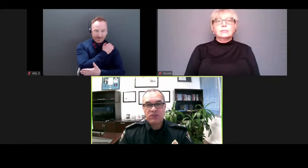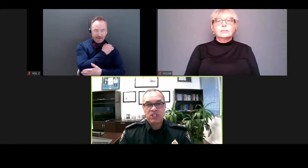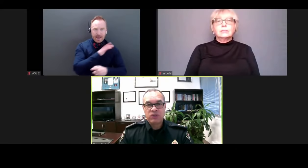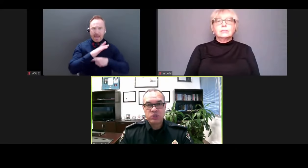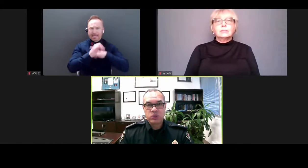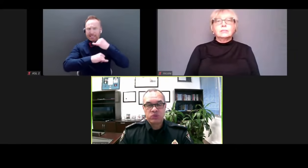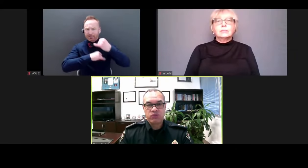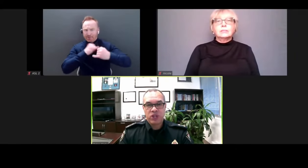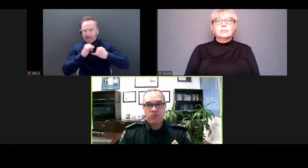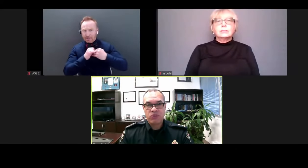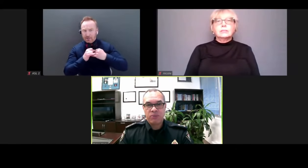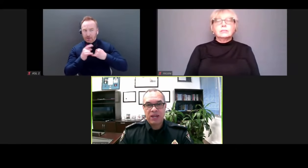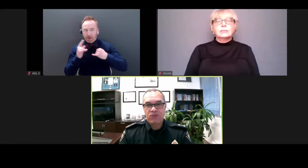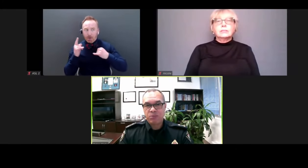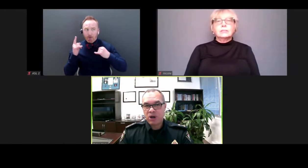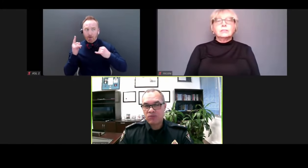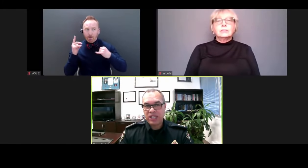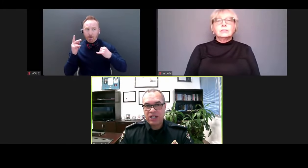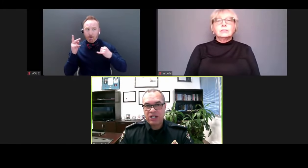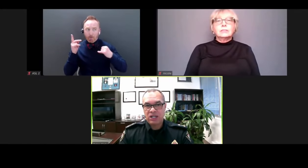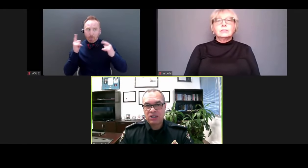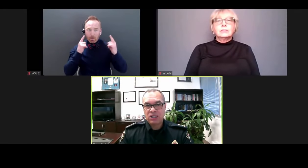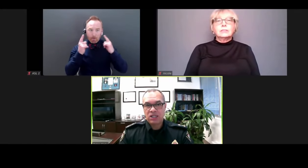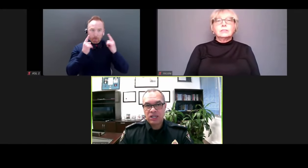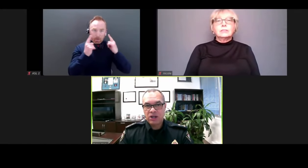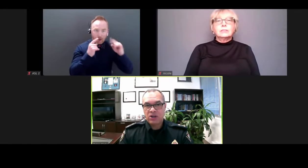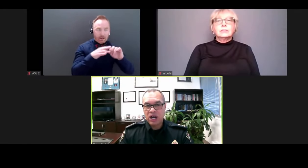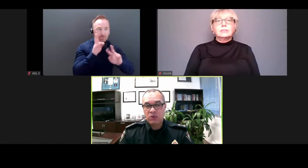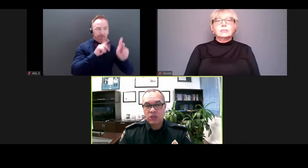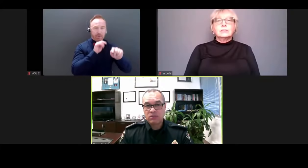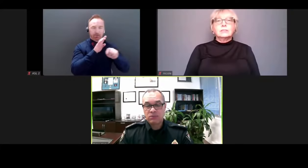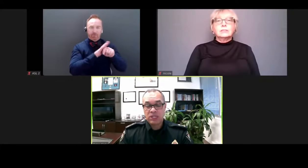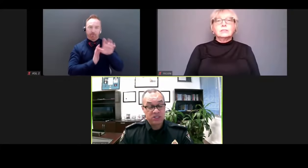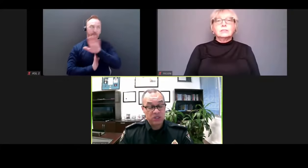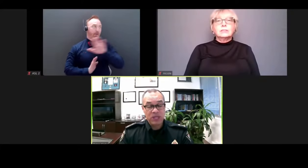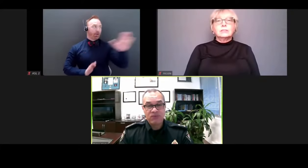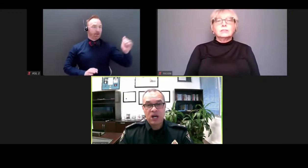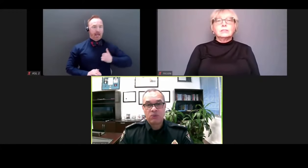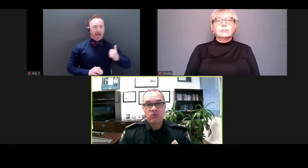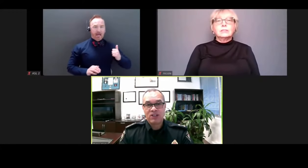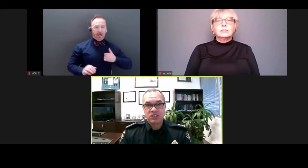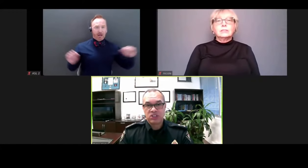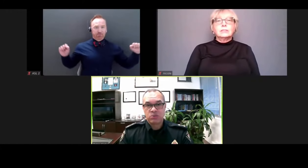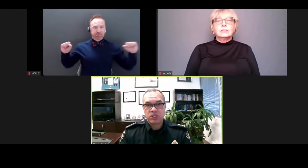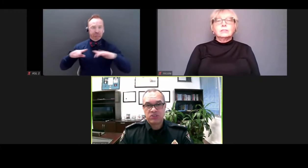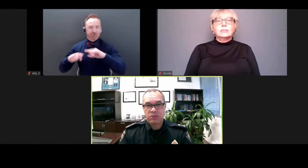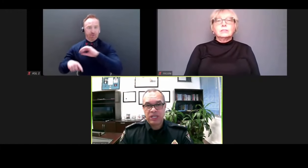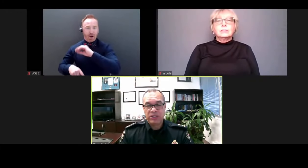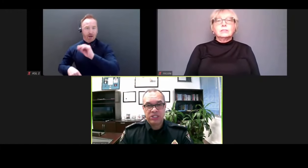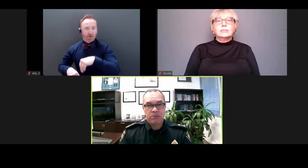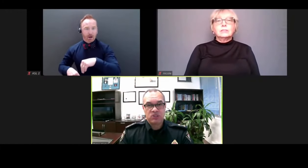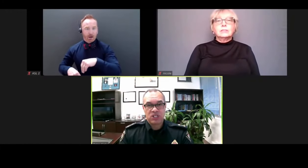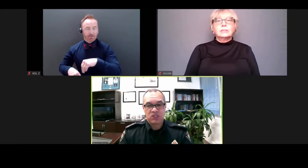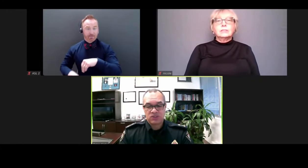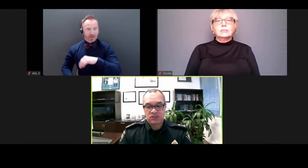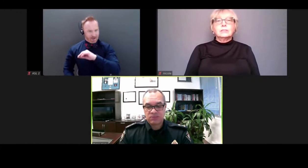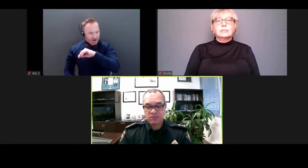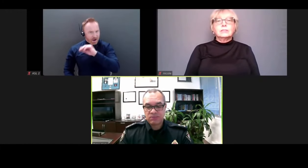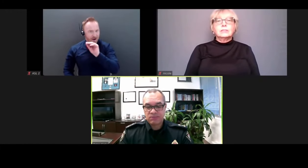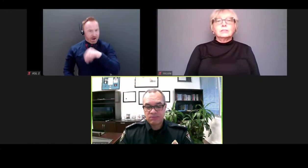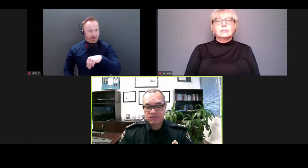We have individuals who've come from every part of Canada here to Ottawa. Indeed, we have Ottawa residents participating in the